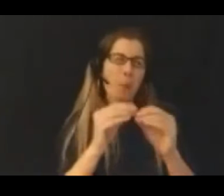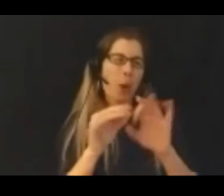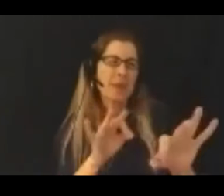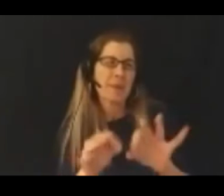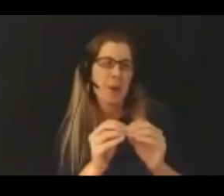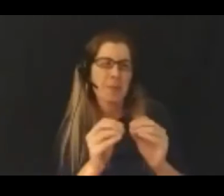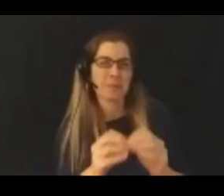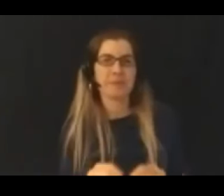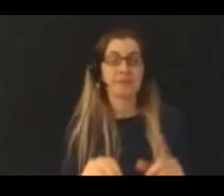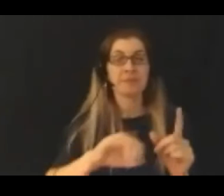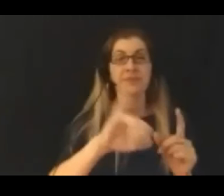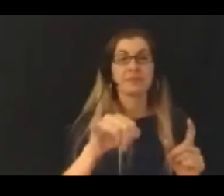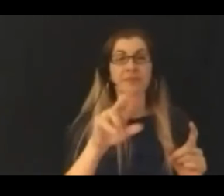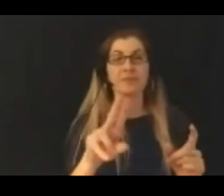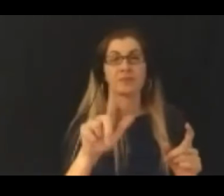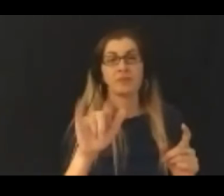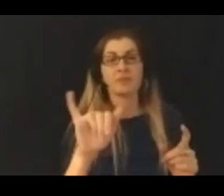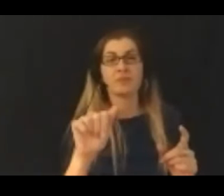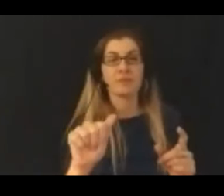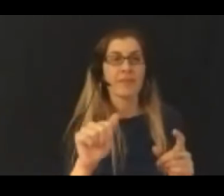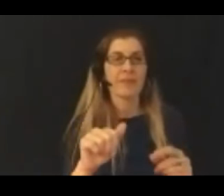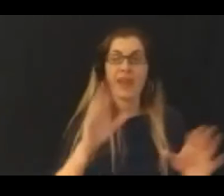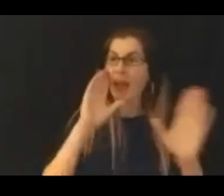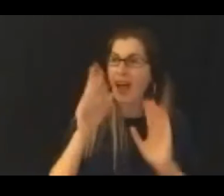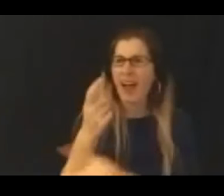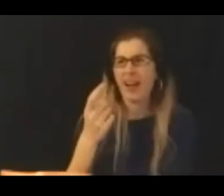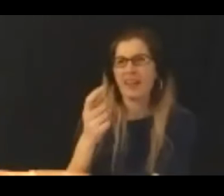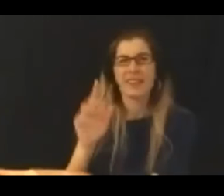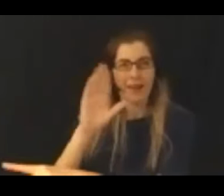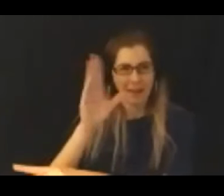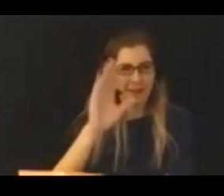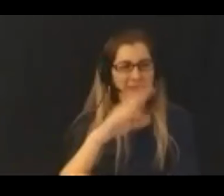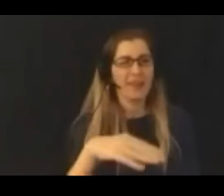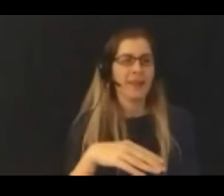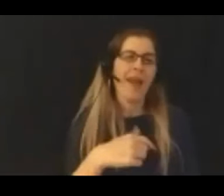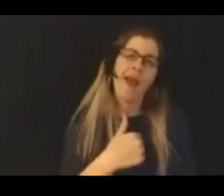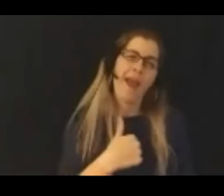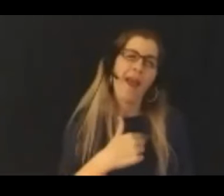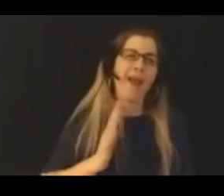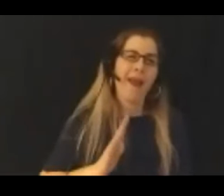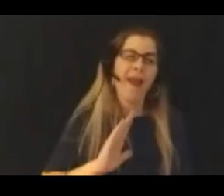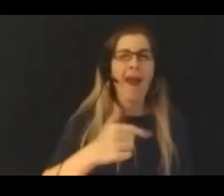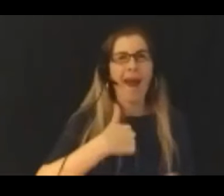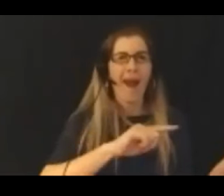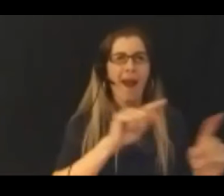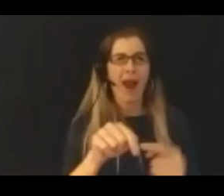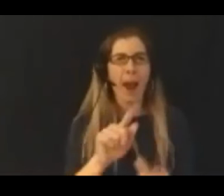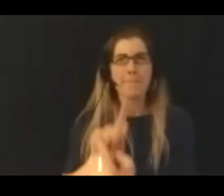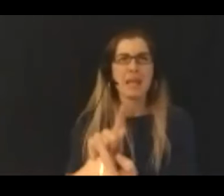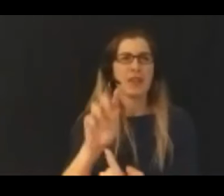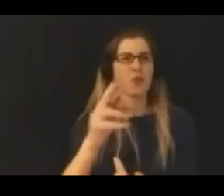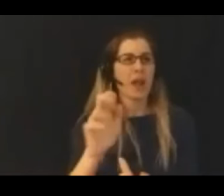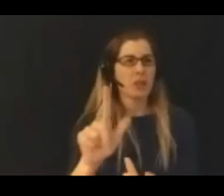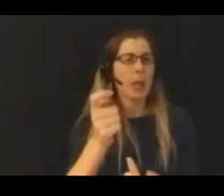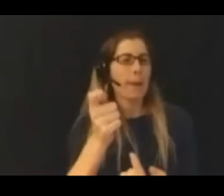great. So yeah, so as Rachel mentioned, you know, I actually had come to know Rachel a little bit online